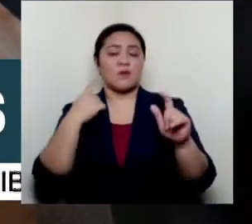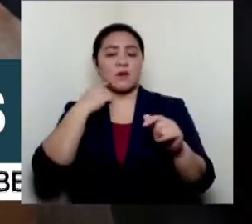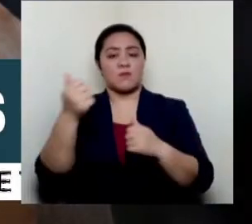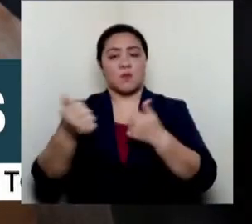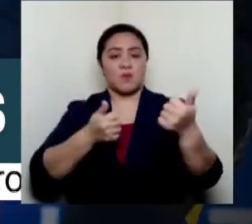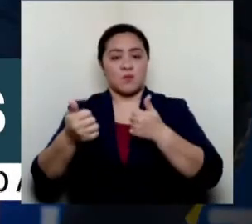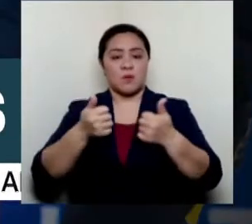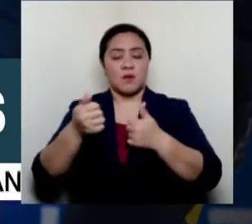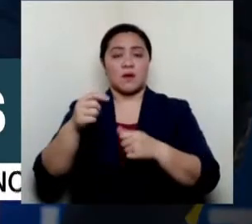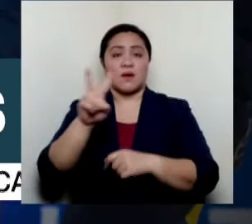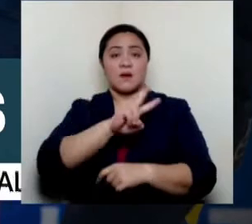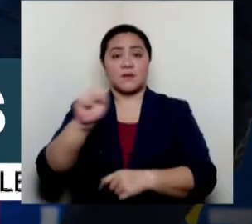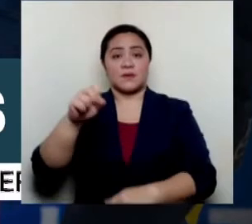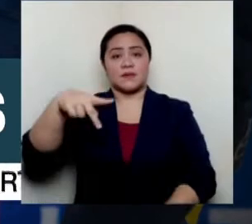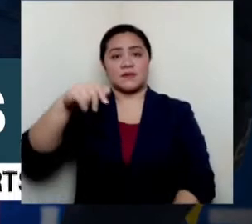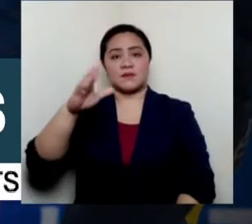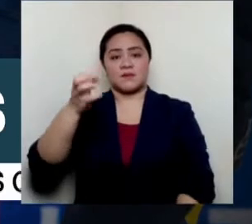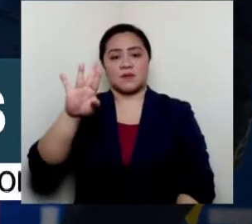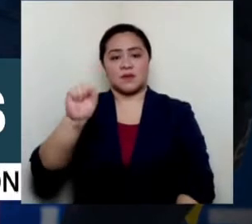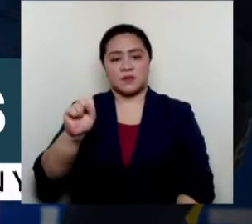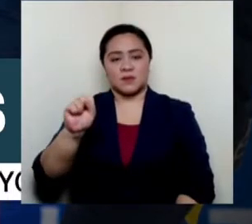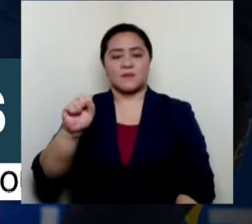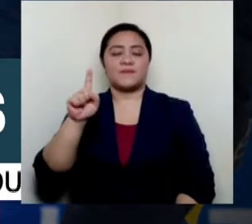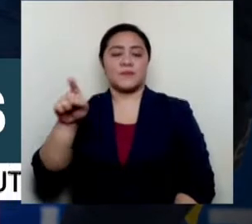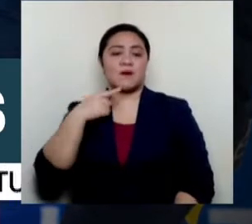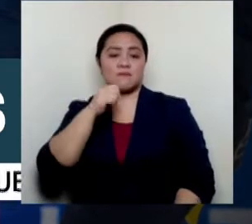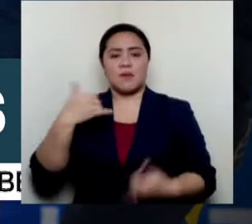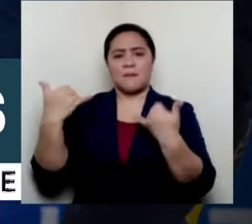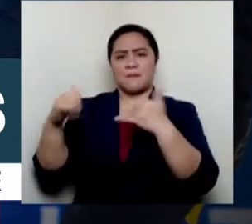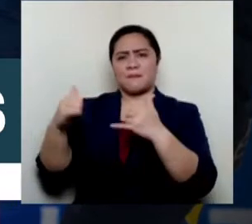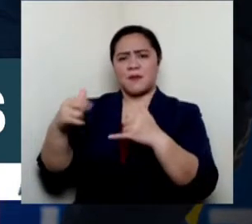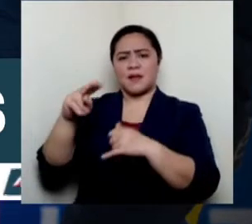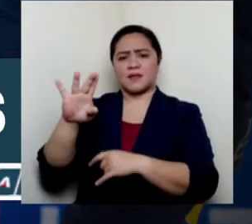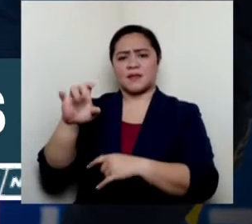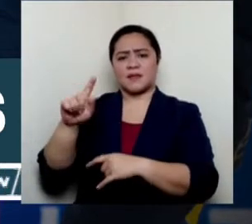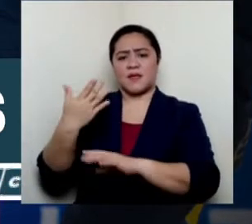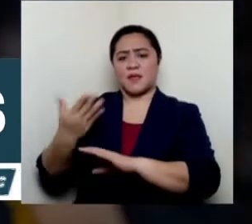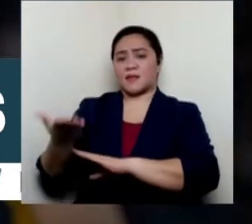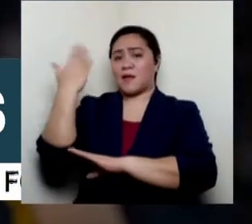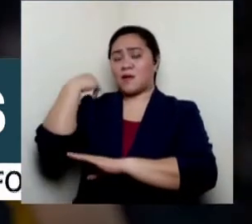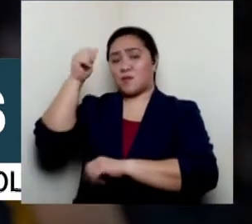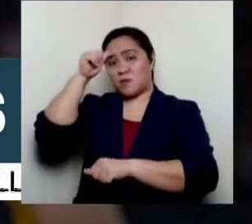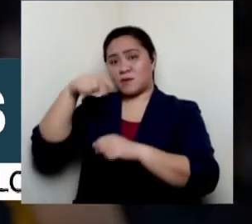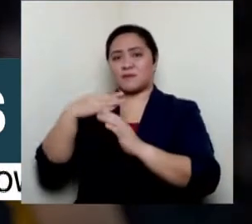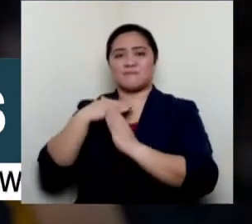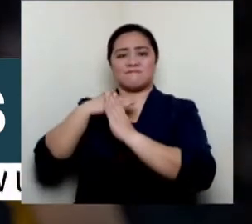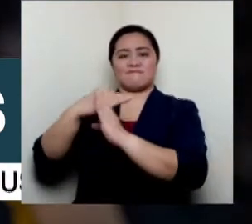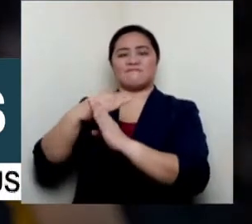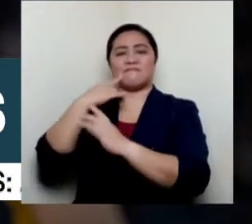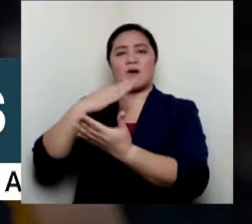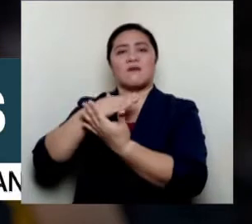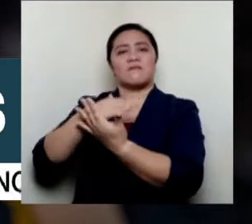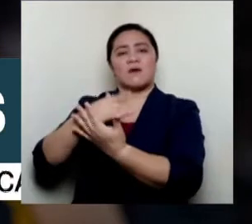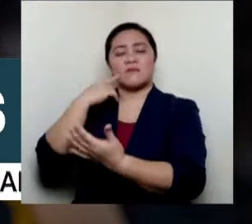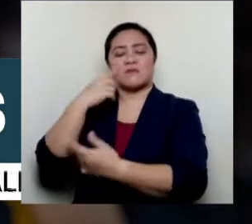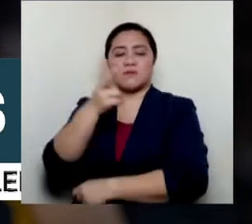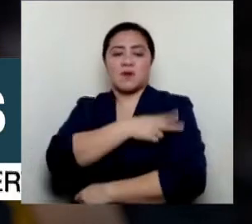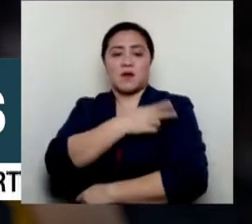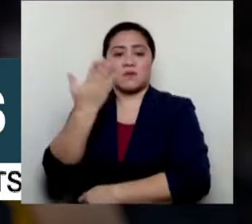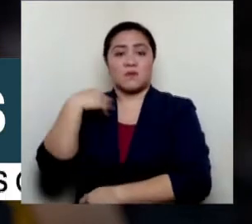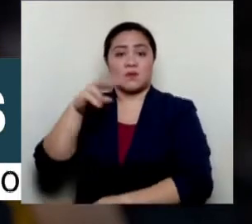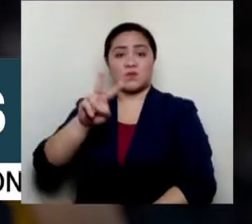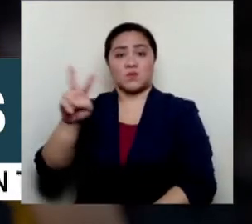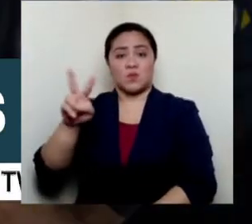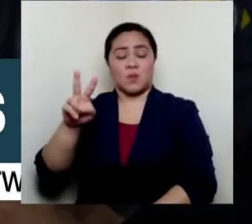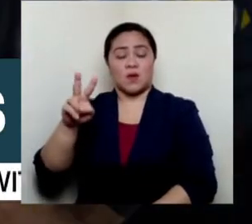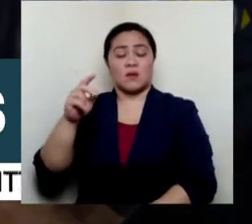the Indiana Pacers. Irving, who had not played for the Nets this season due to his anti-vaccination stand, finished with 22 points.